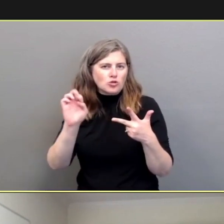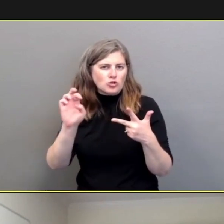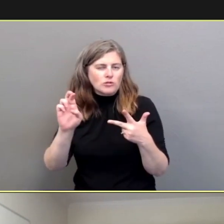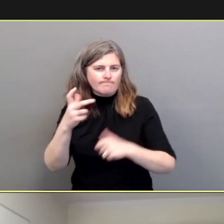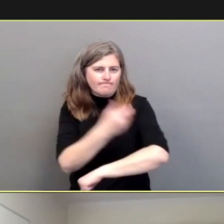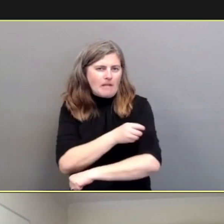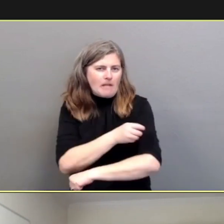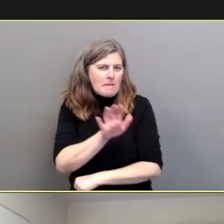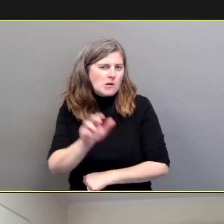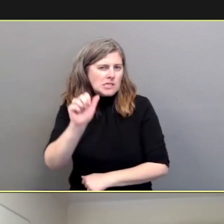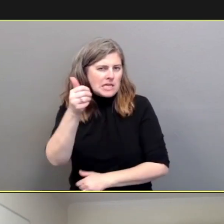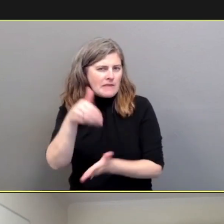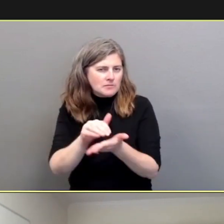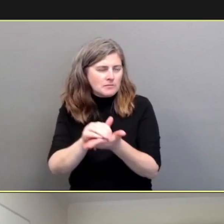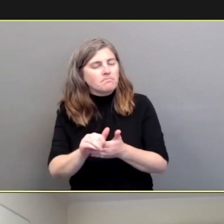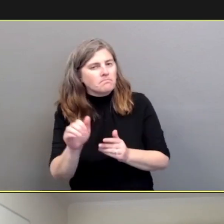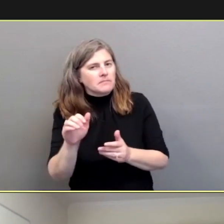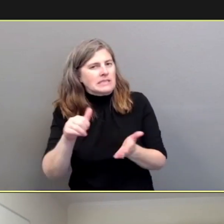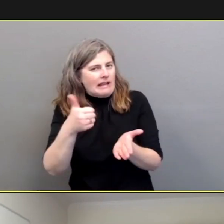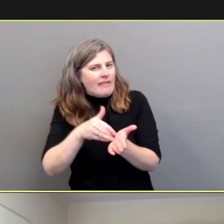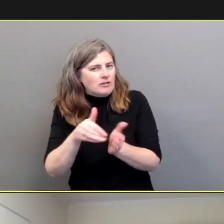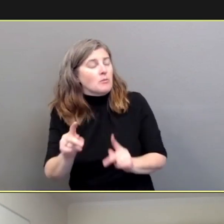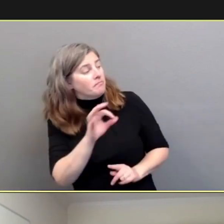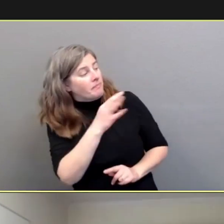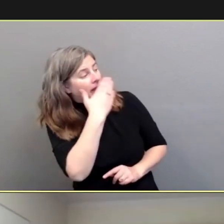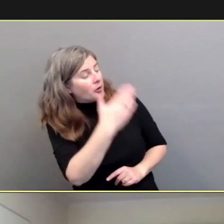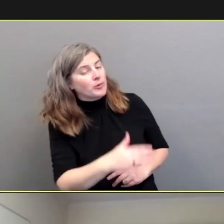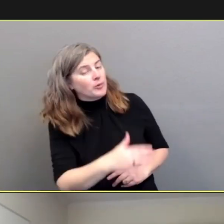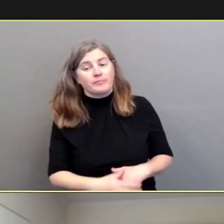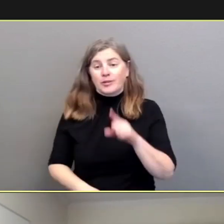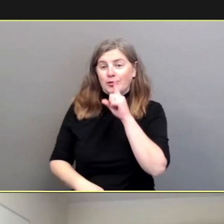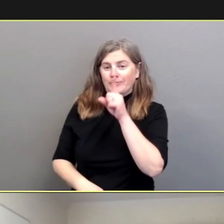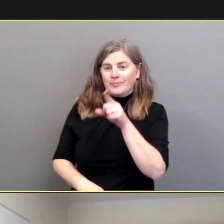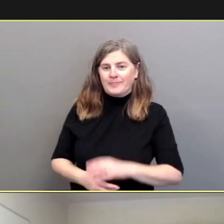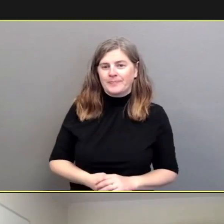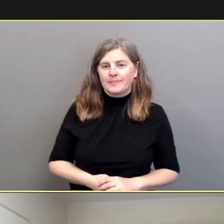yeah. Okay, thank you. Sure.